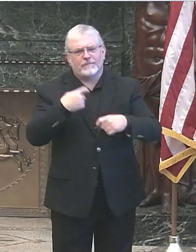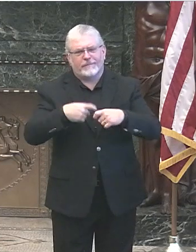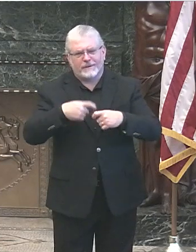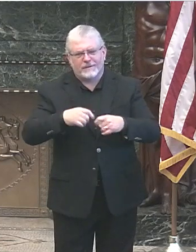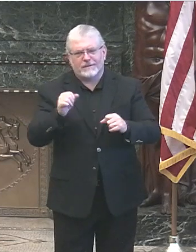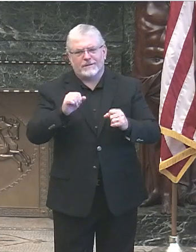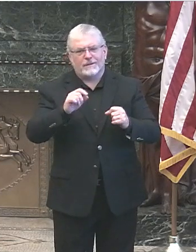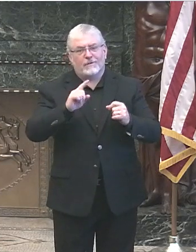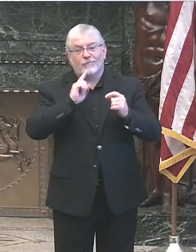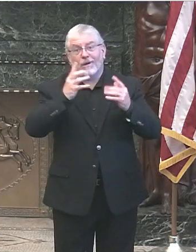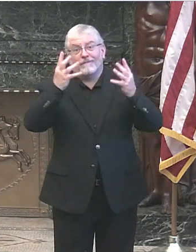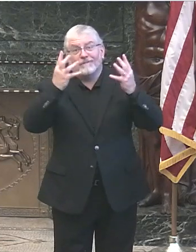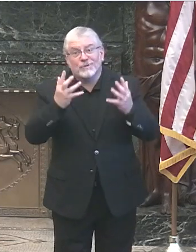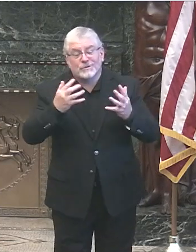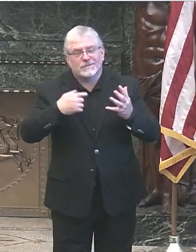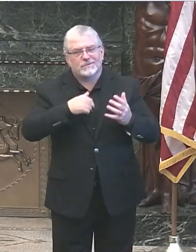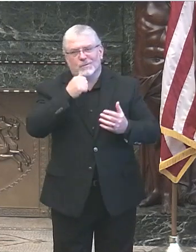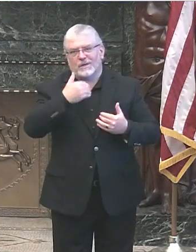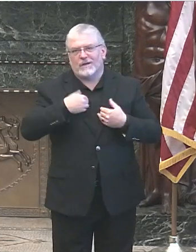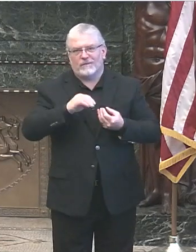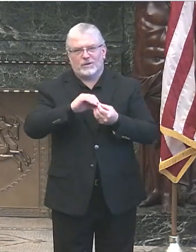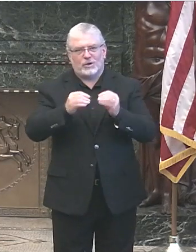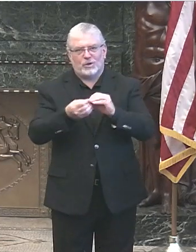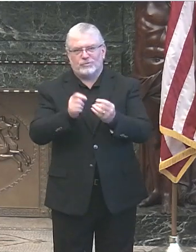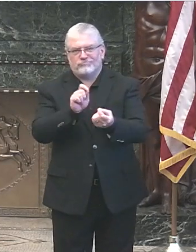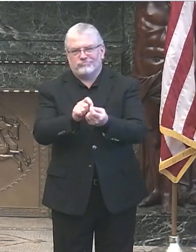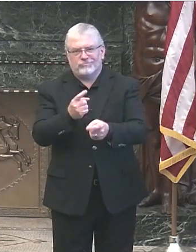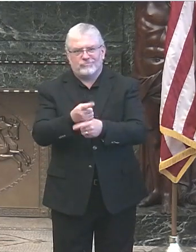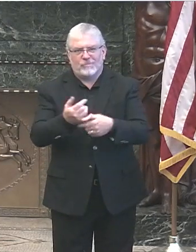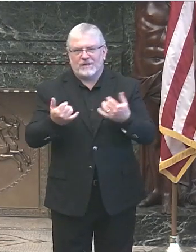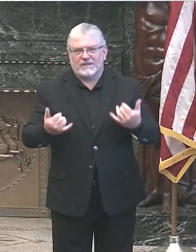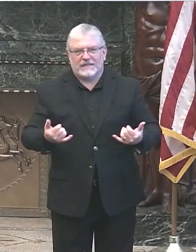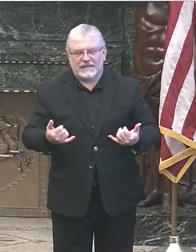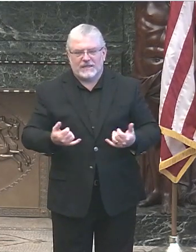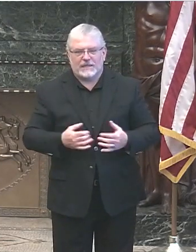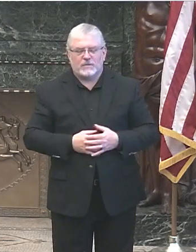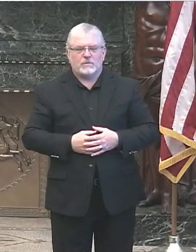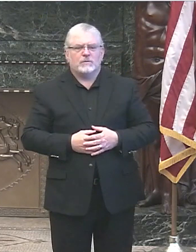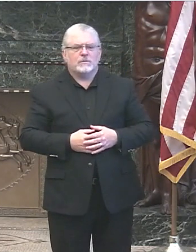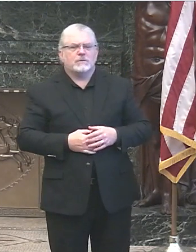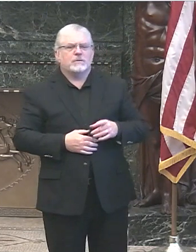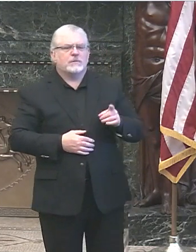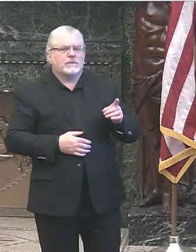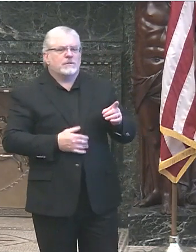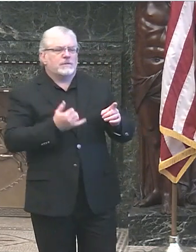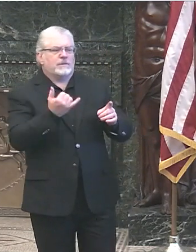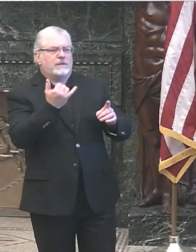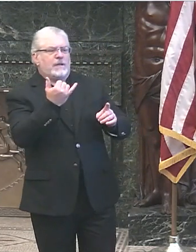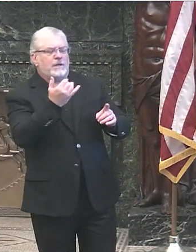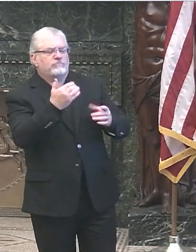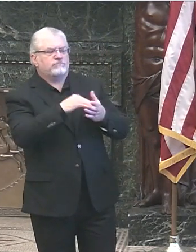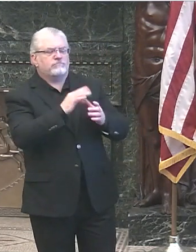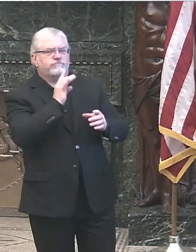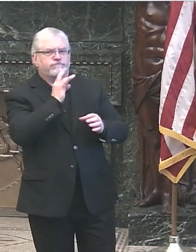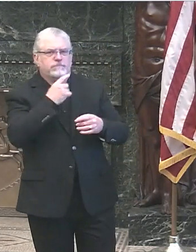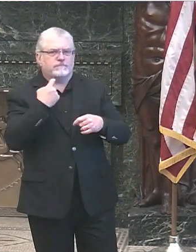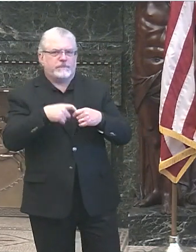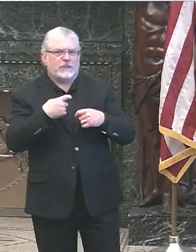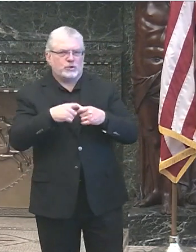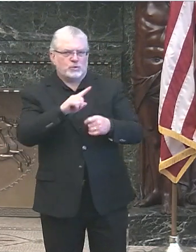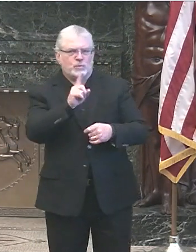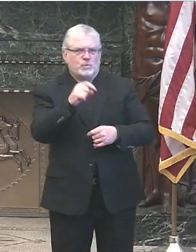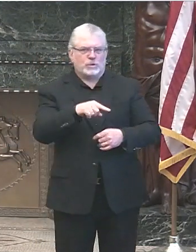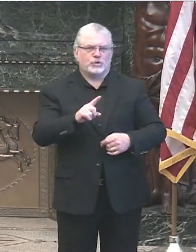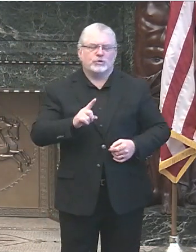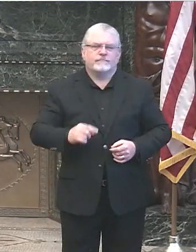for you. Es una buena pregunta, Brian, pero no tenemos esa información. Como están viendo ustedes, la información que nos están proporcionando en